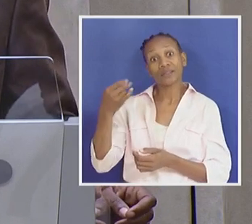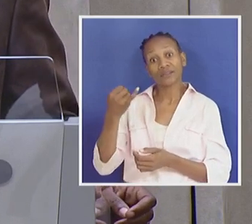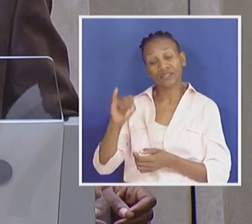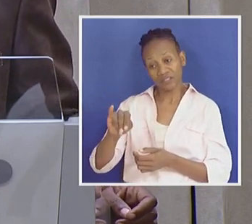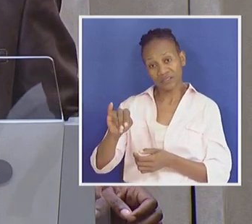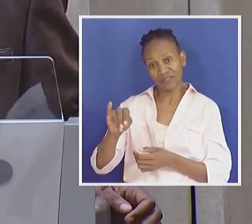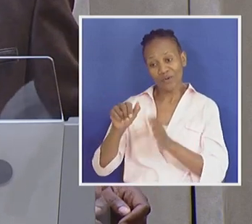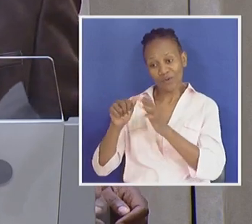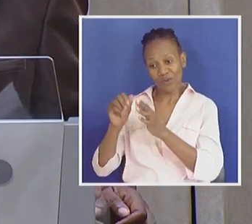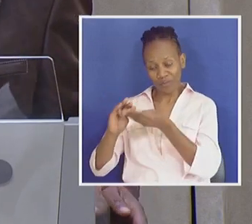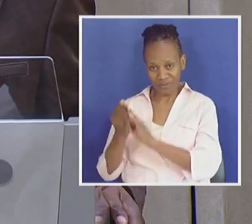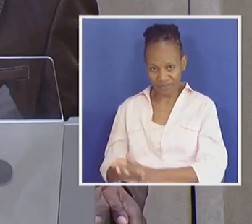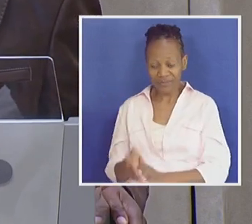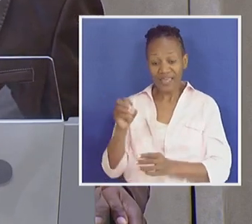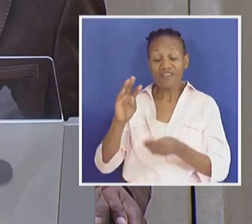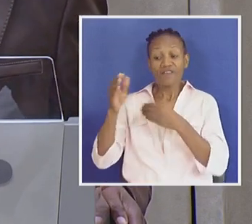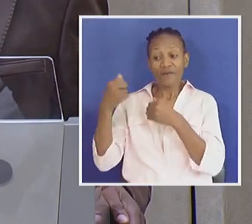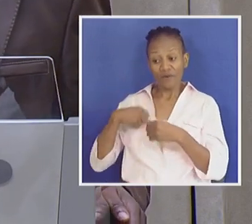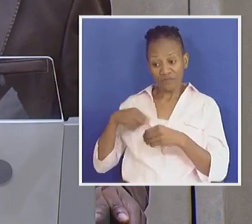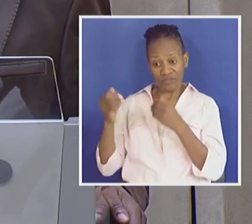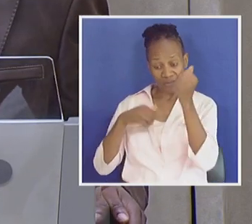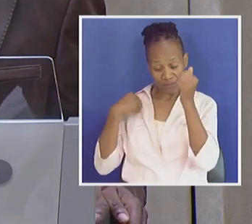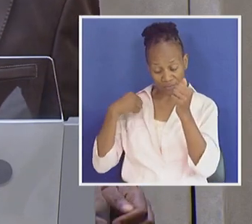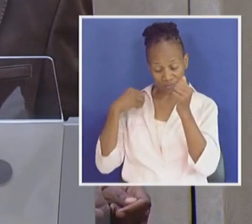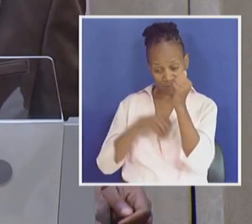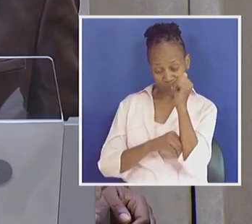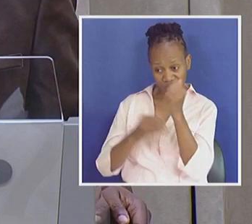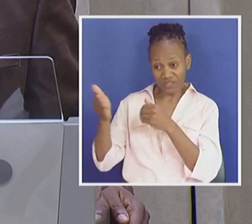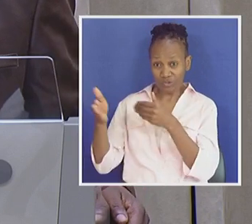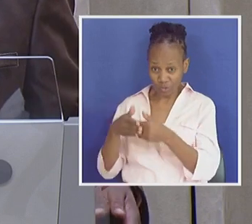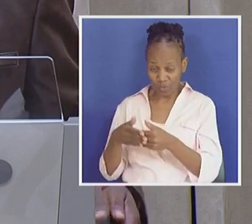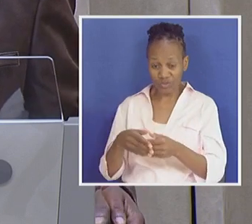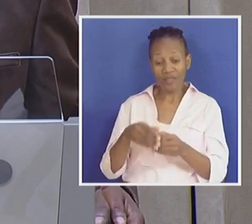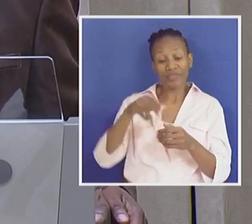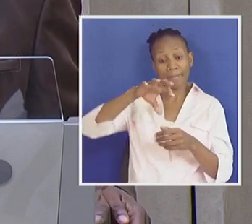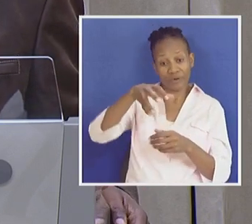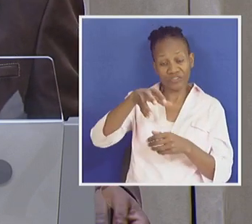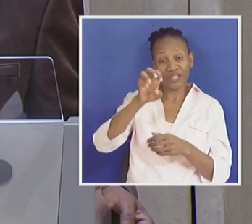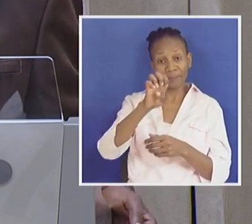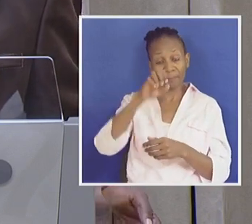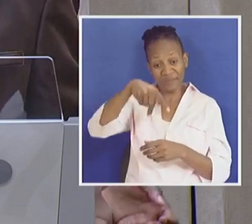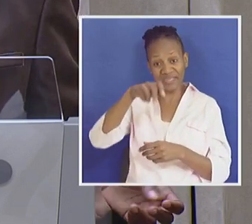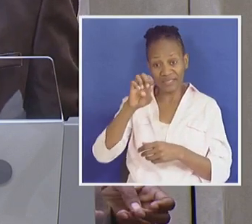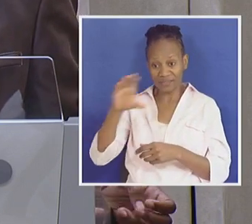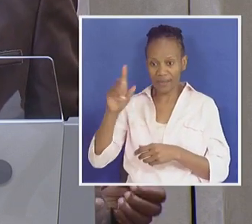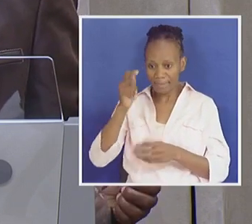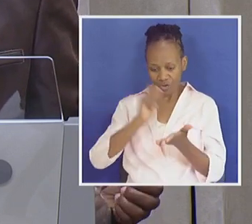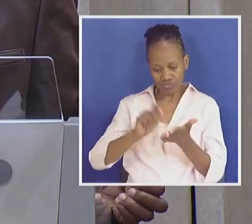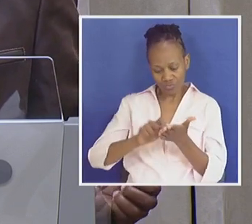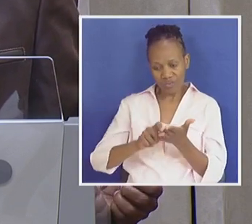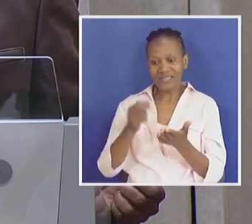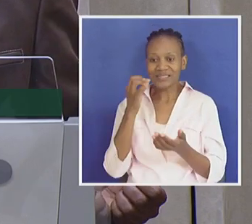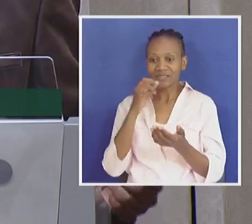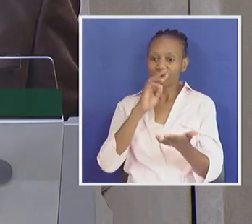Council is dissolved in terms of Section 139, subsection 1C, the Provincial Executive must immediately submit a written notice of dissolution